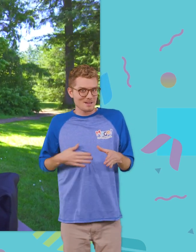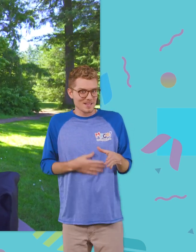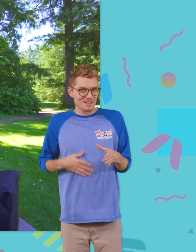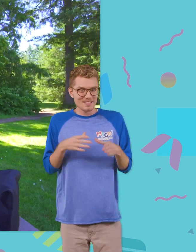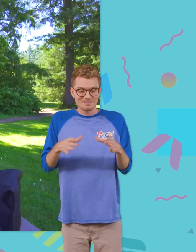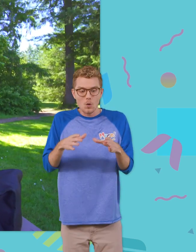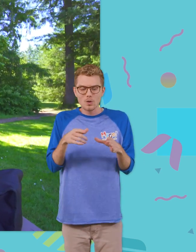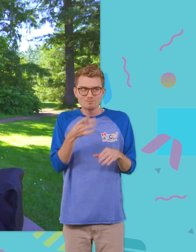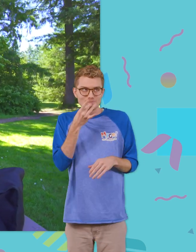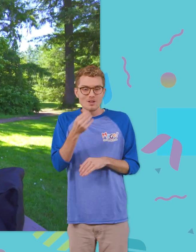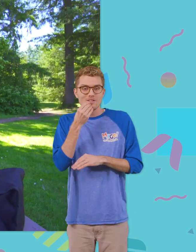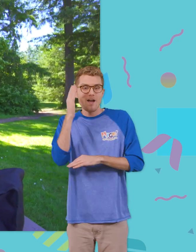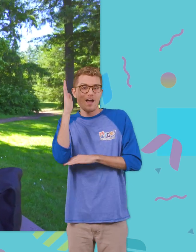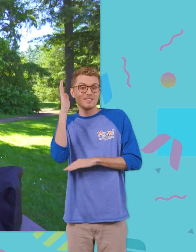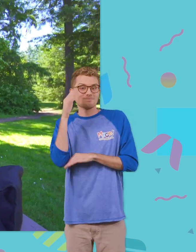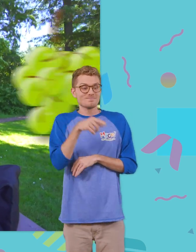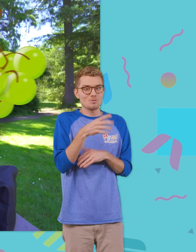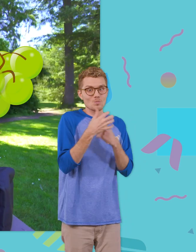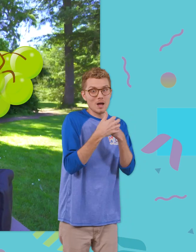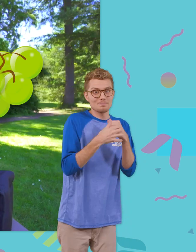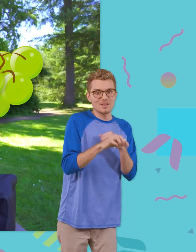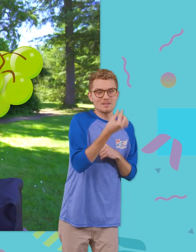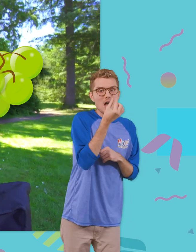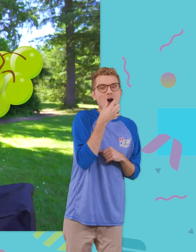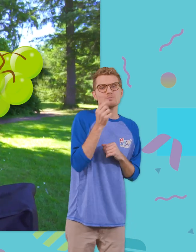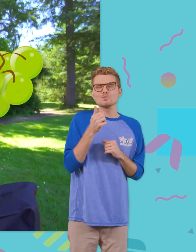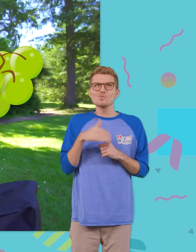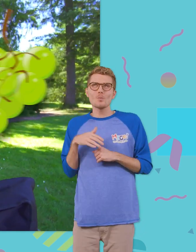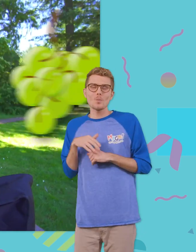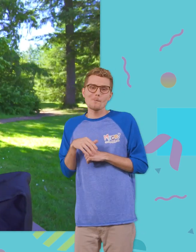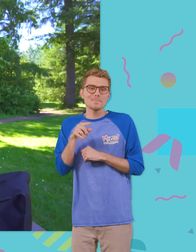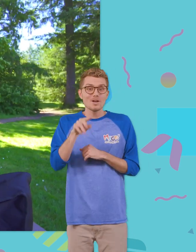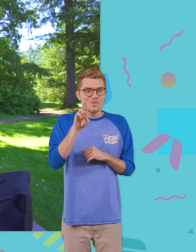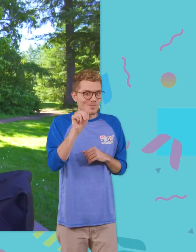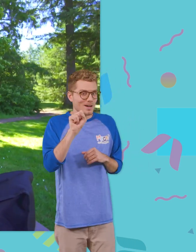Yum! A tasty lunch. Like this grape.